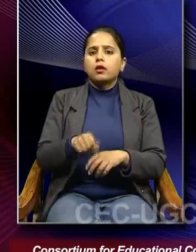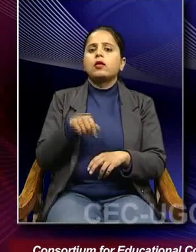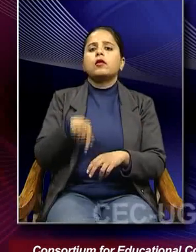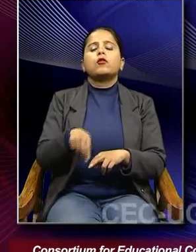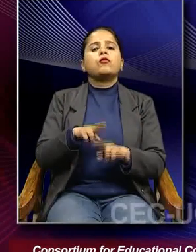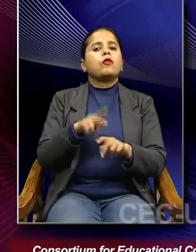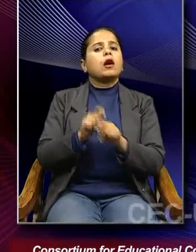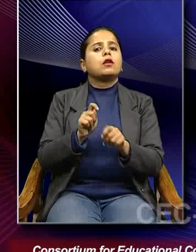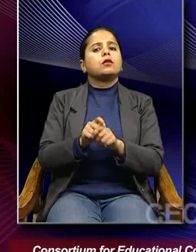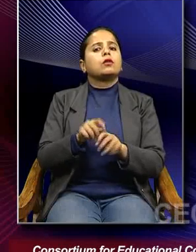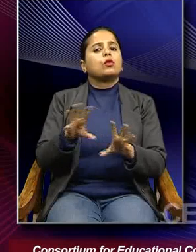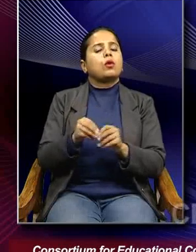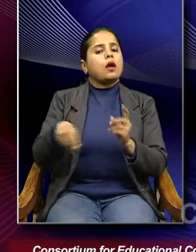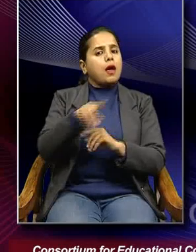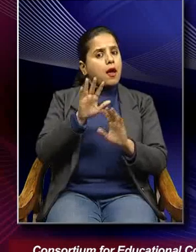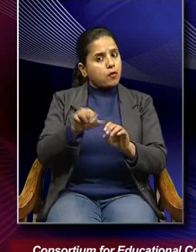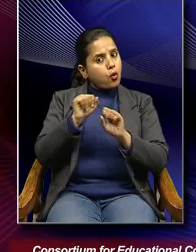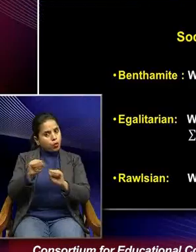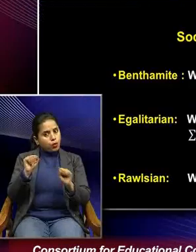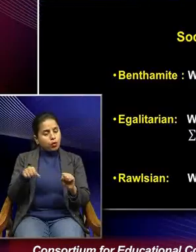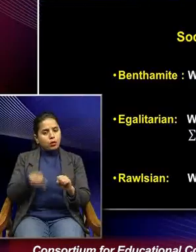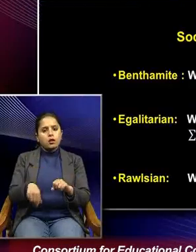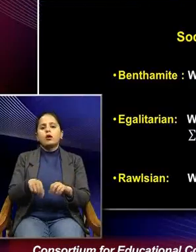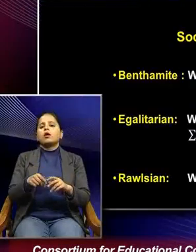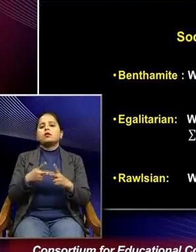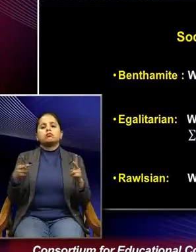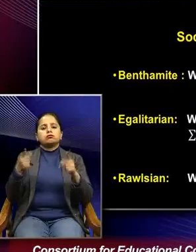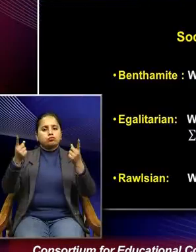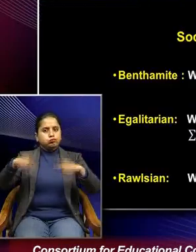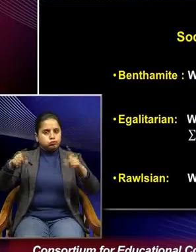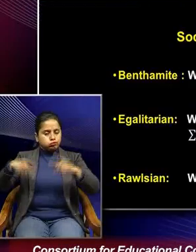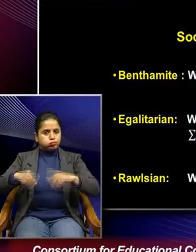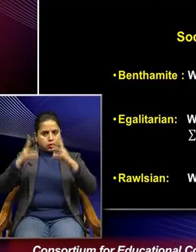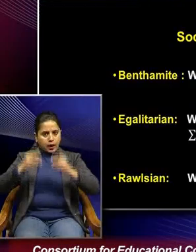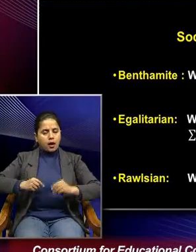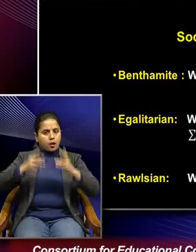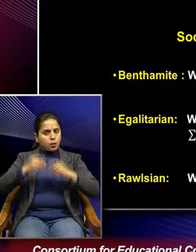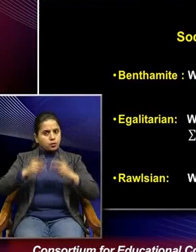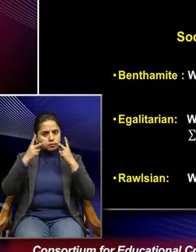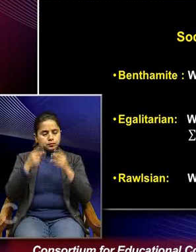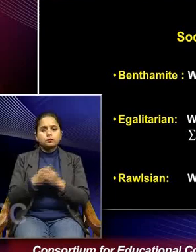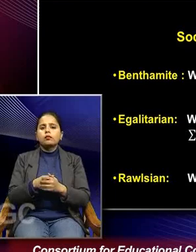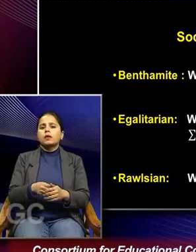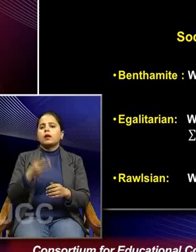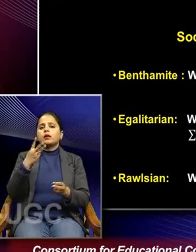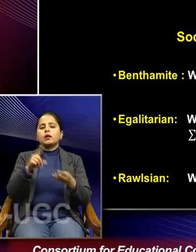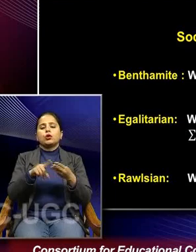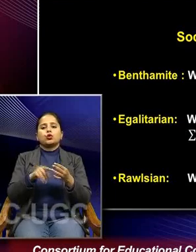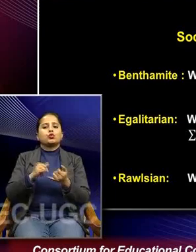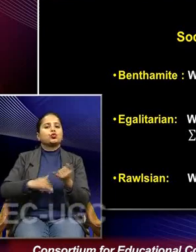all, they have a different formulas for function calculating all the three social